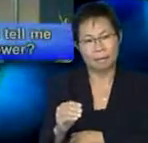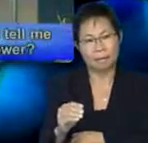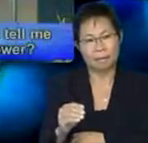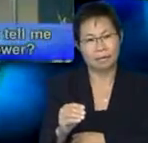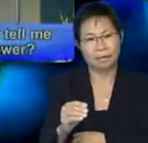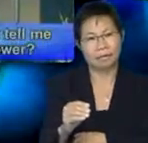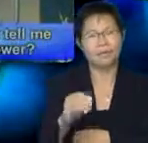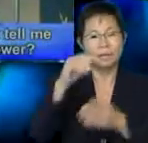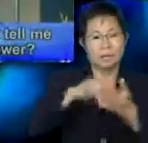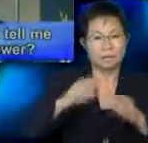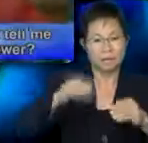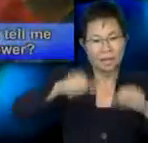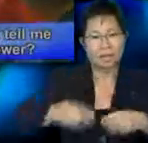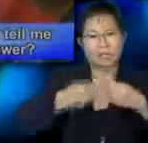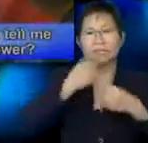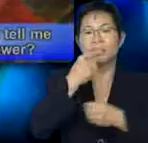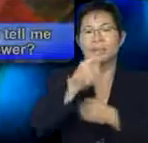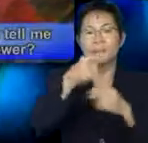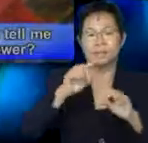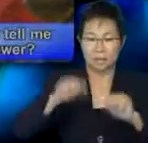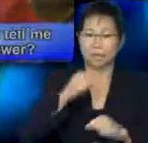Tekai, can you tell me the name of this flower?